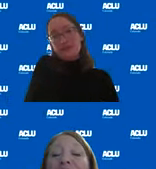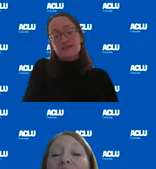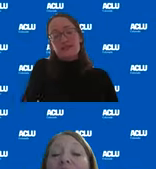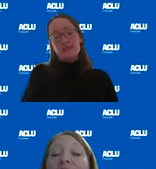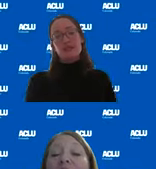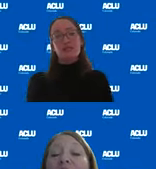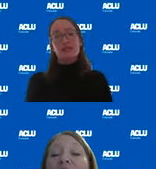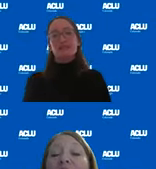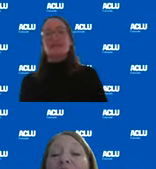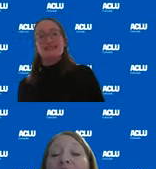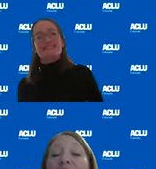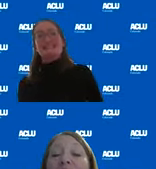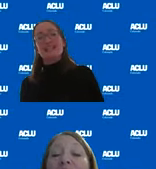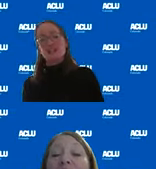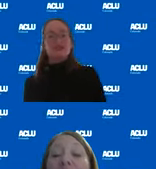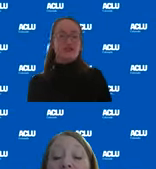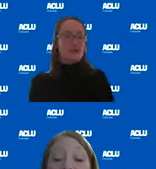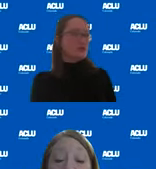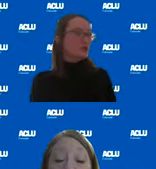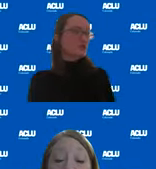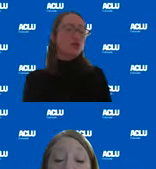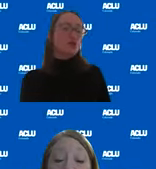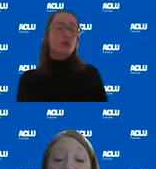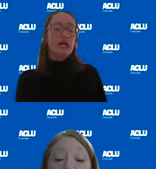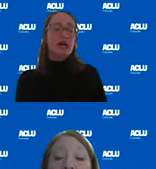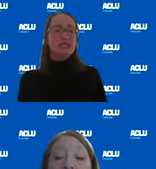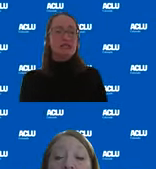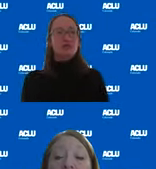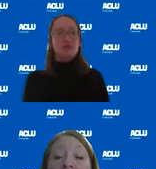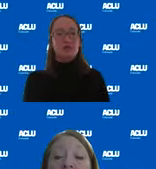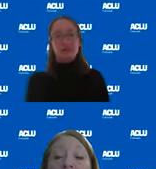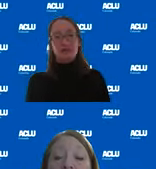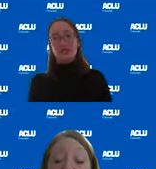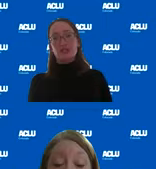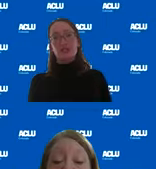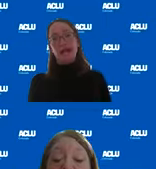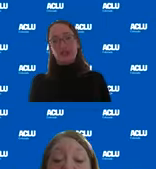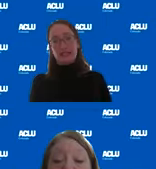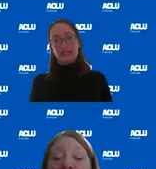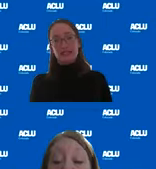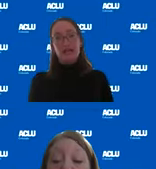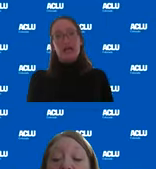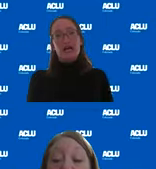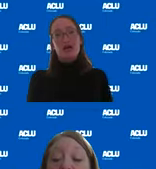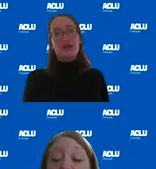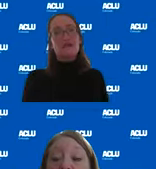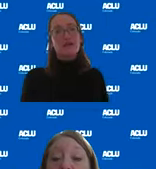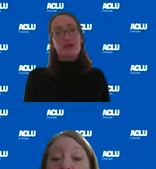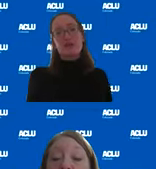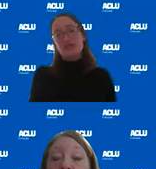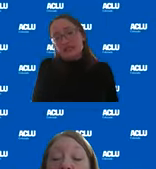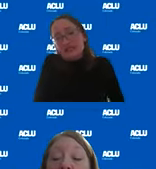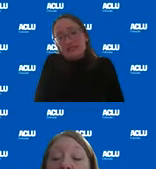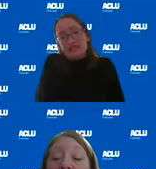That's disinformation because its intention is nefarious, which is to decrease participation and access, and the